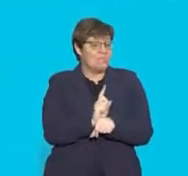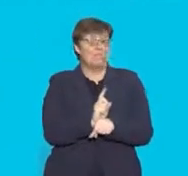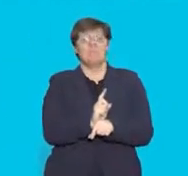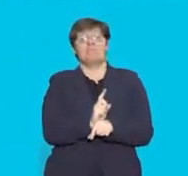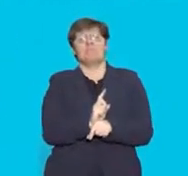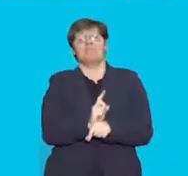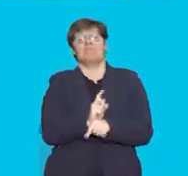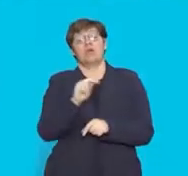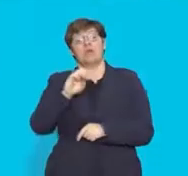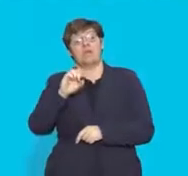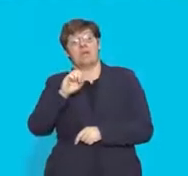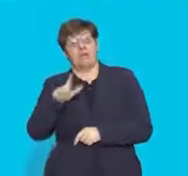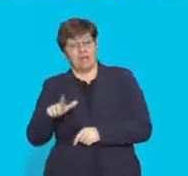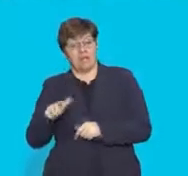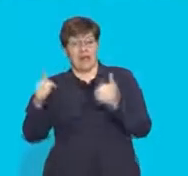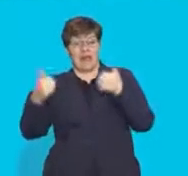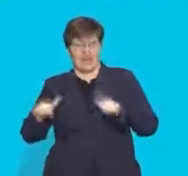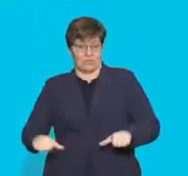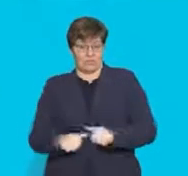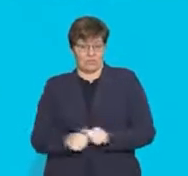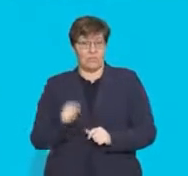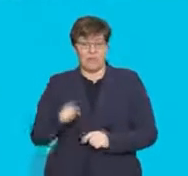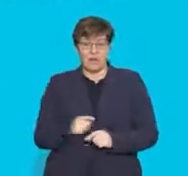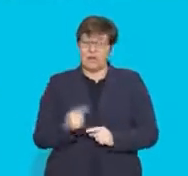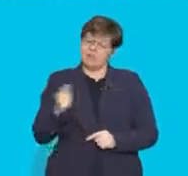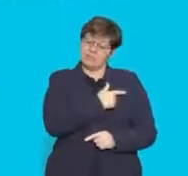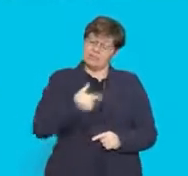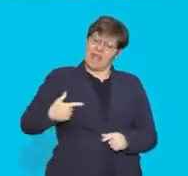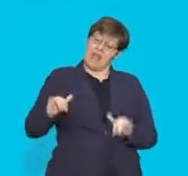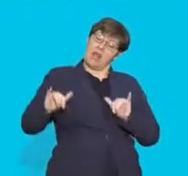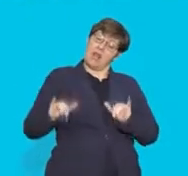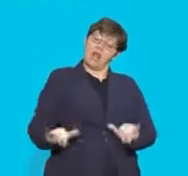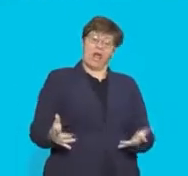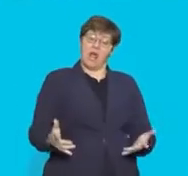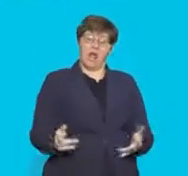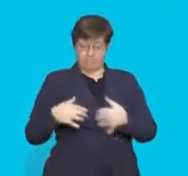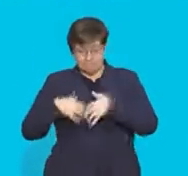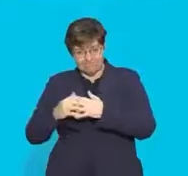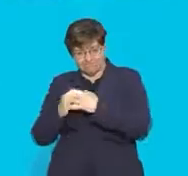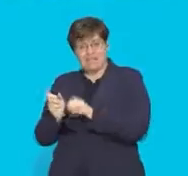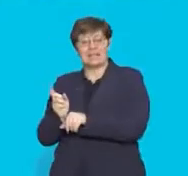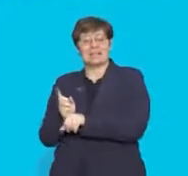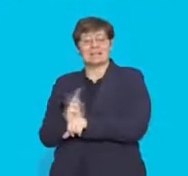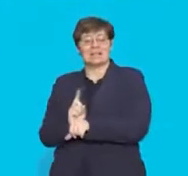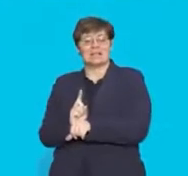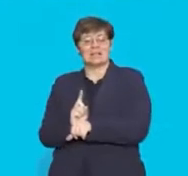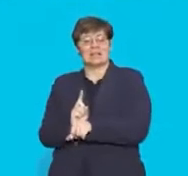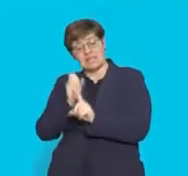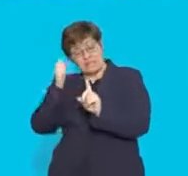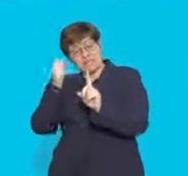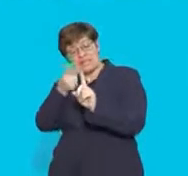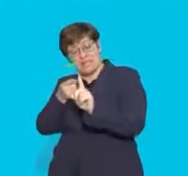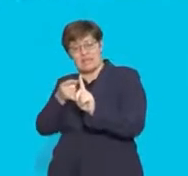by interim? It's set up for a specific purpose to transfer all the